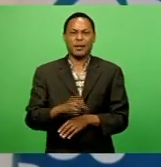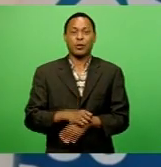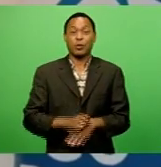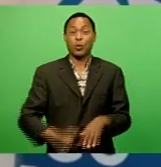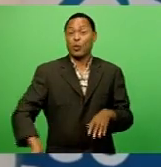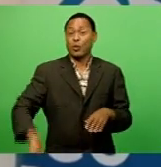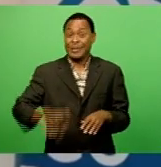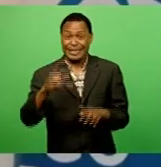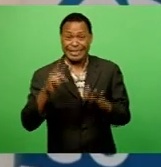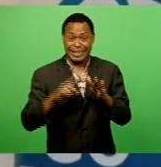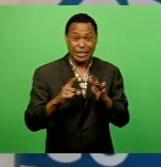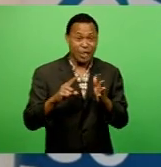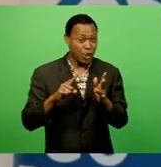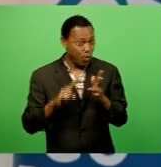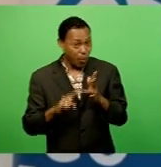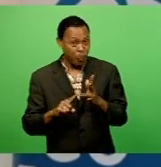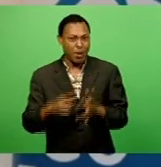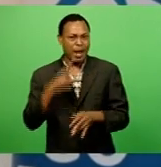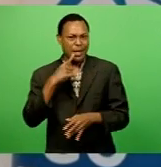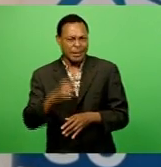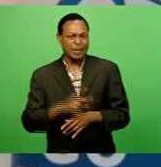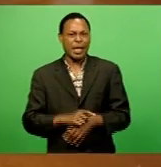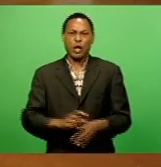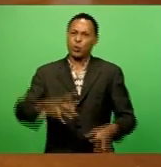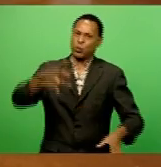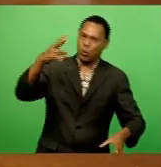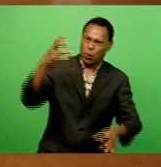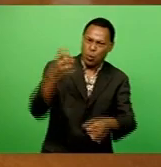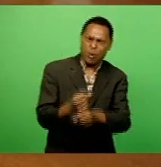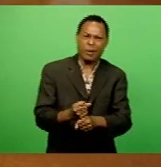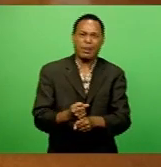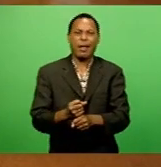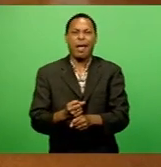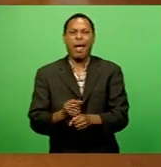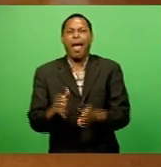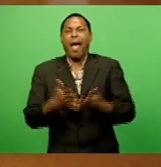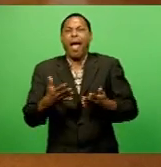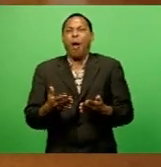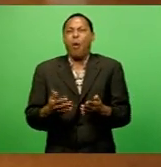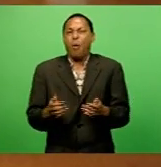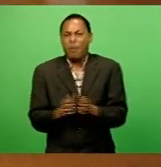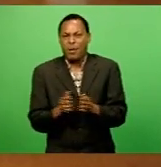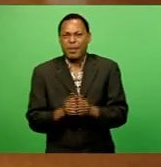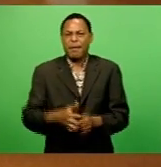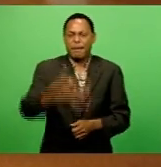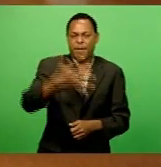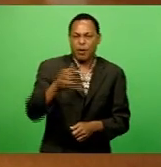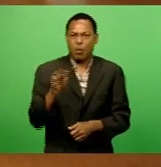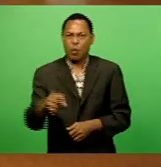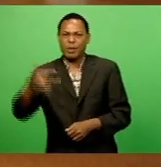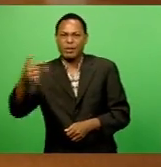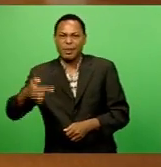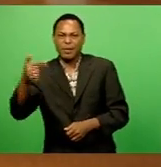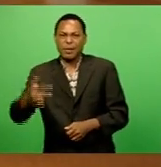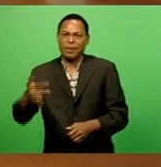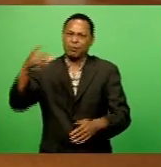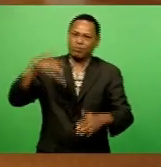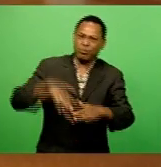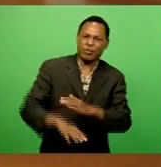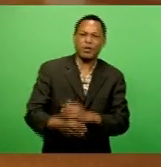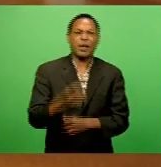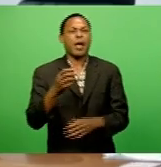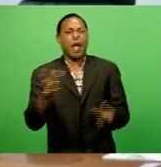Prasad says the total value of the exchange-listed entities recorded a fall of 15.77%, closing at